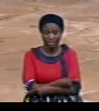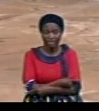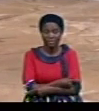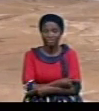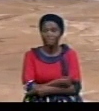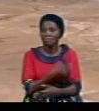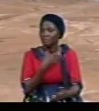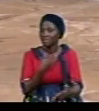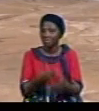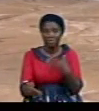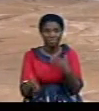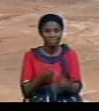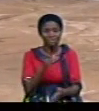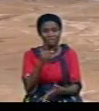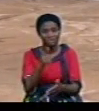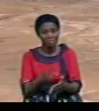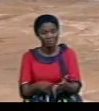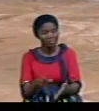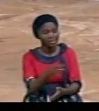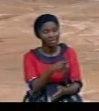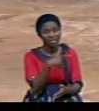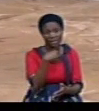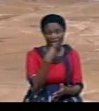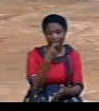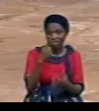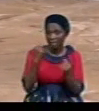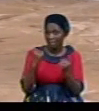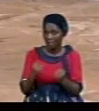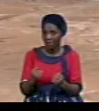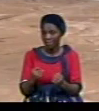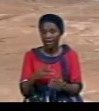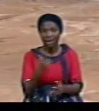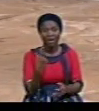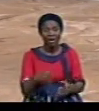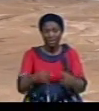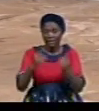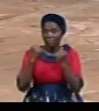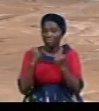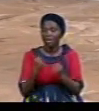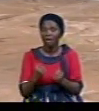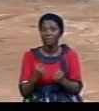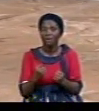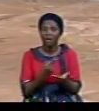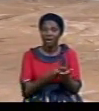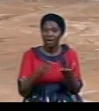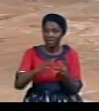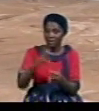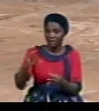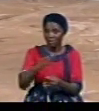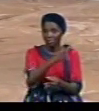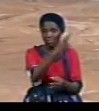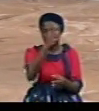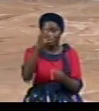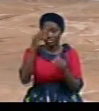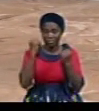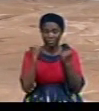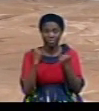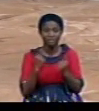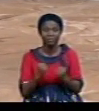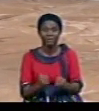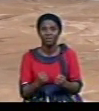death no matter what they say the power the power the